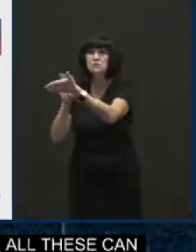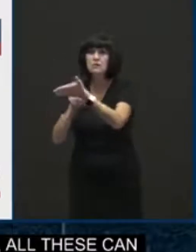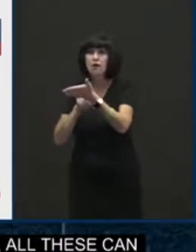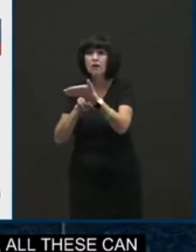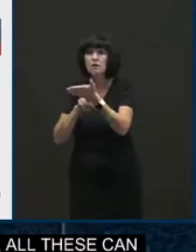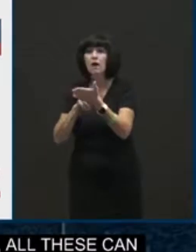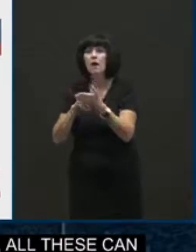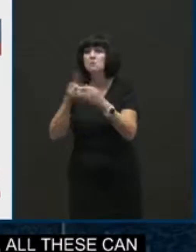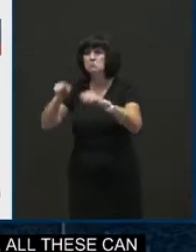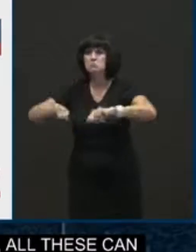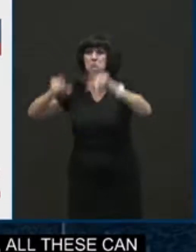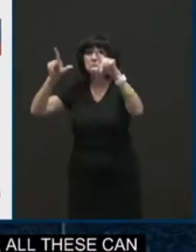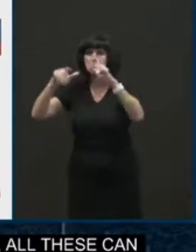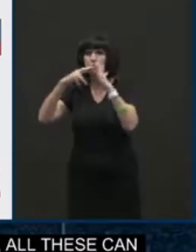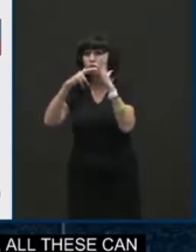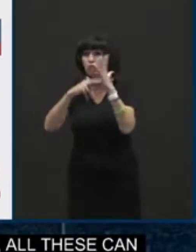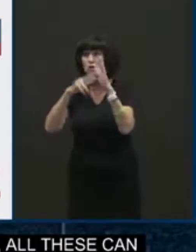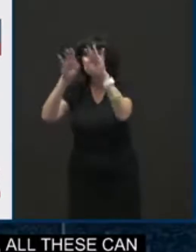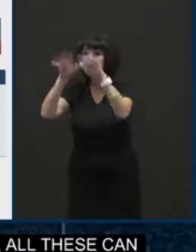Delaware.gov/get tested and the Curative website.